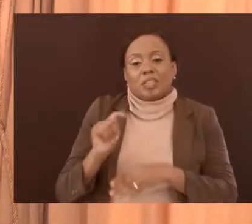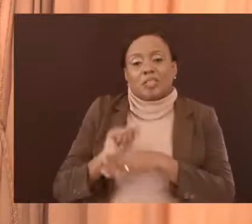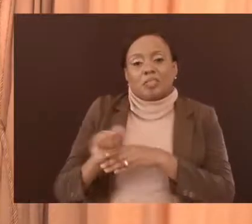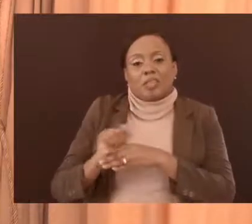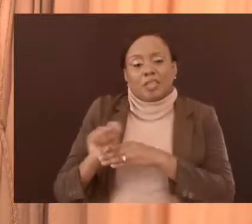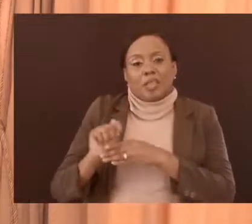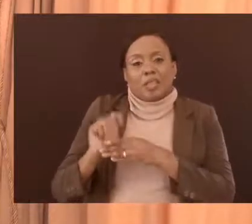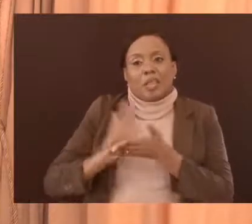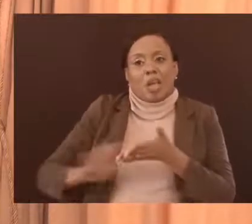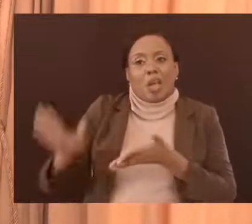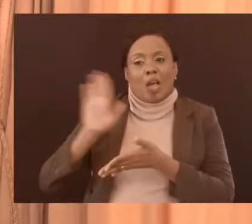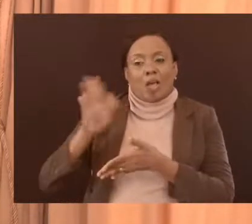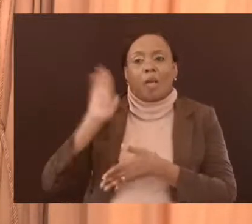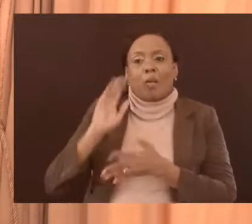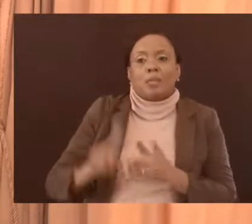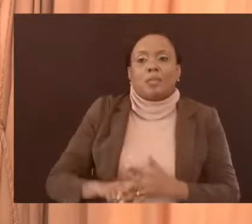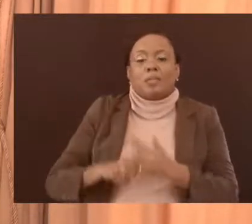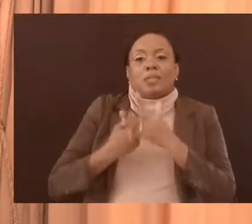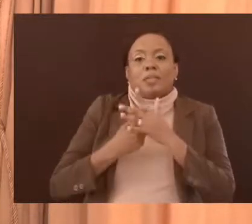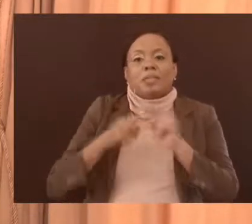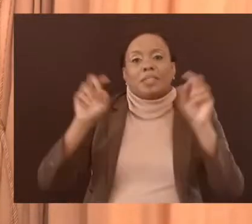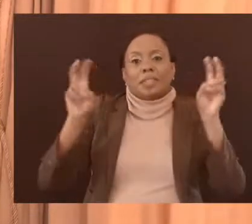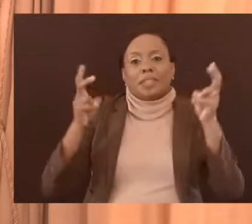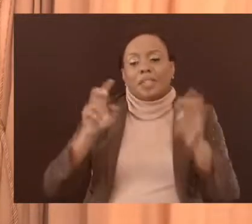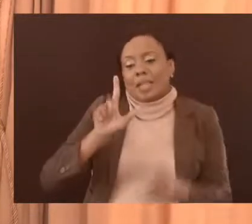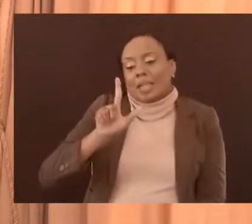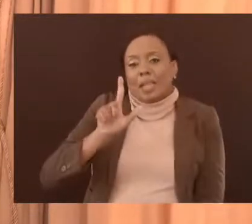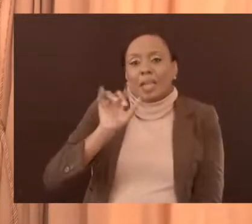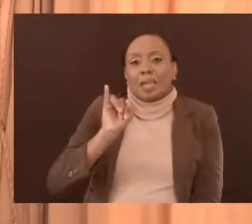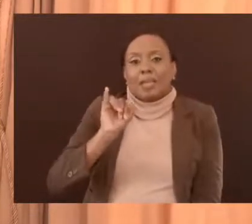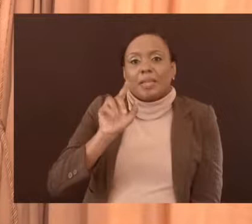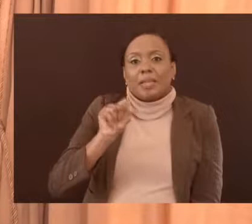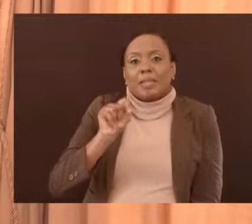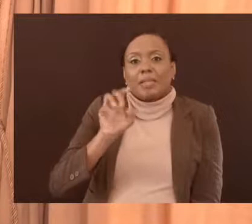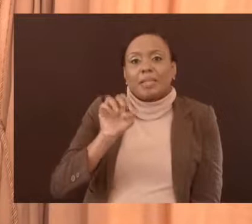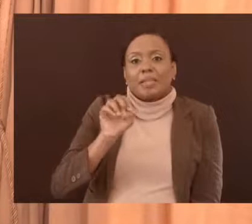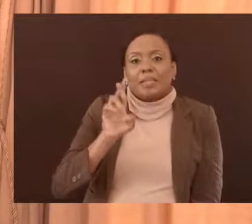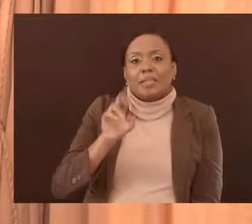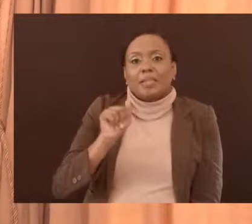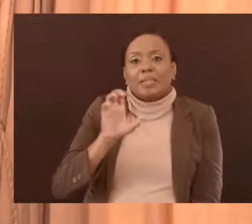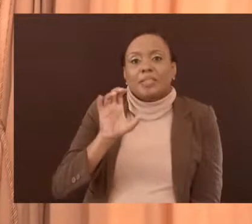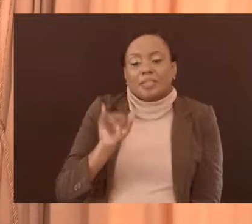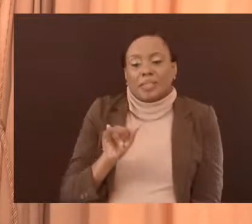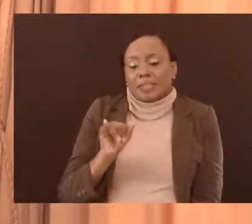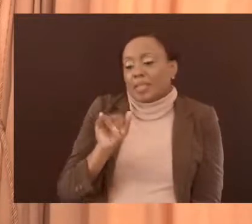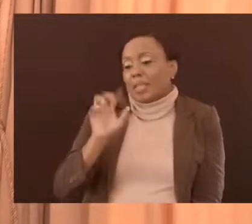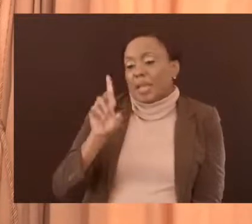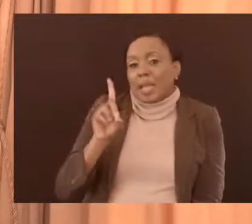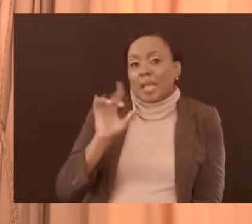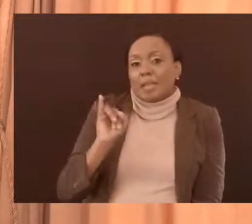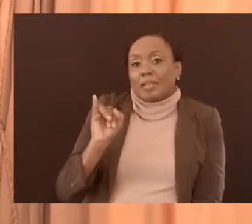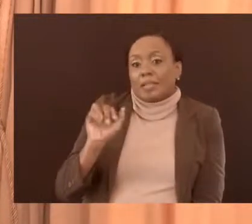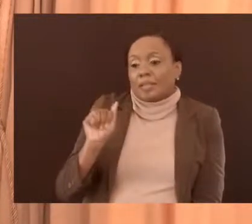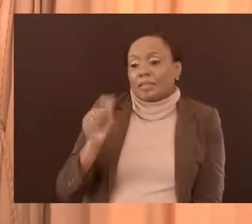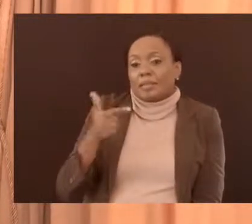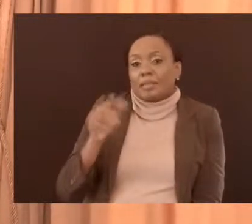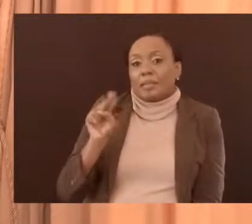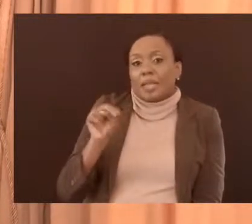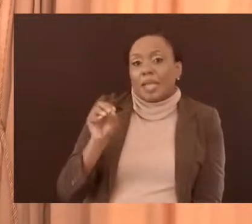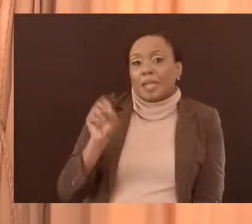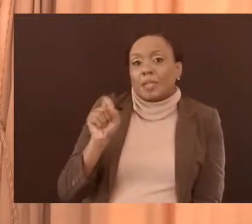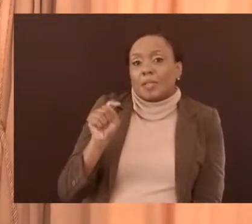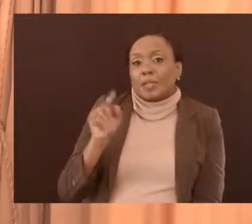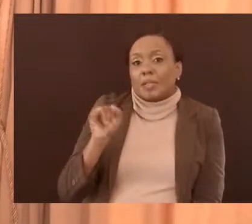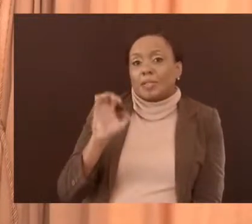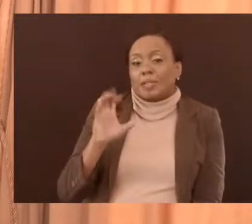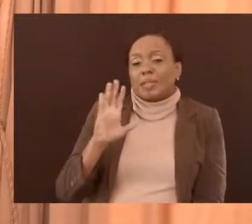cusp of launching its Literacy Diagnostic Center. The main objective